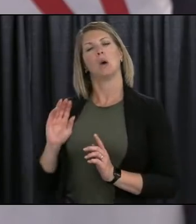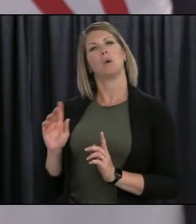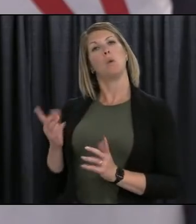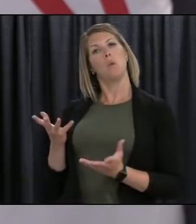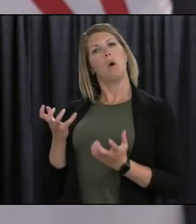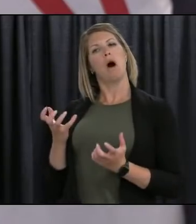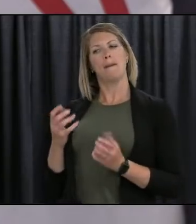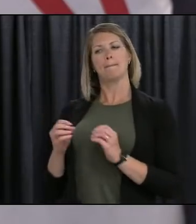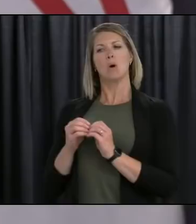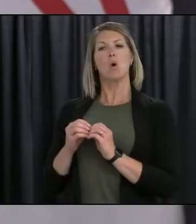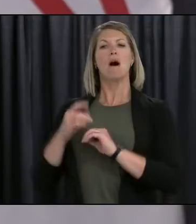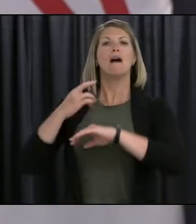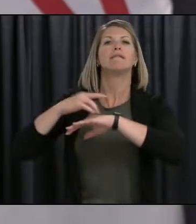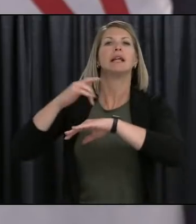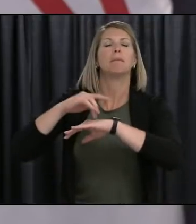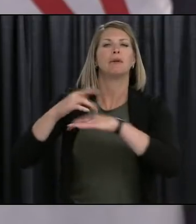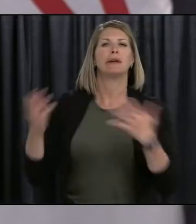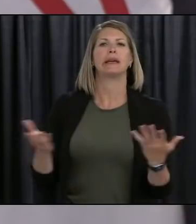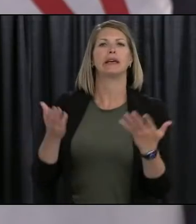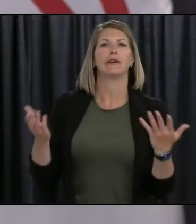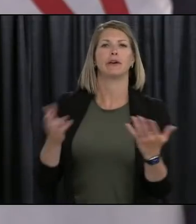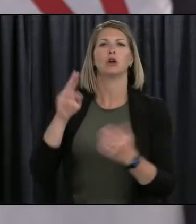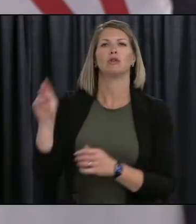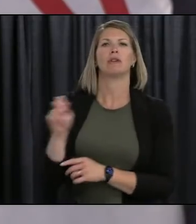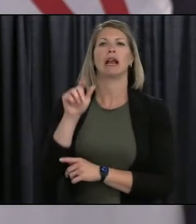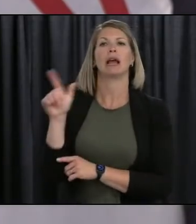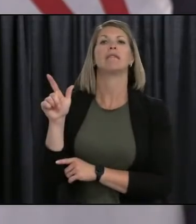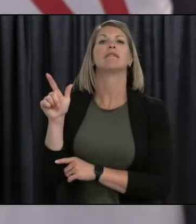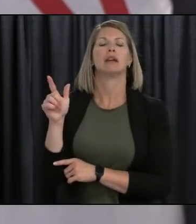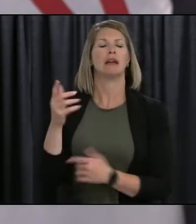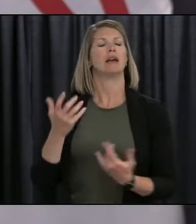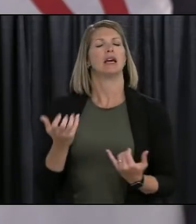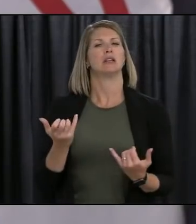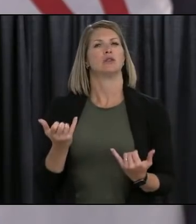those experiencing the at-risk of homeless,